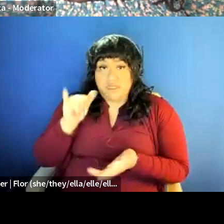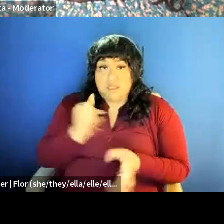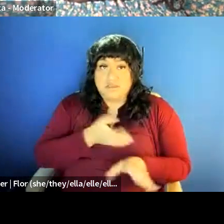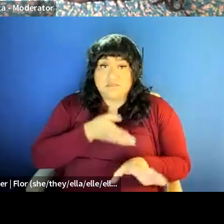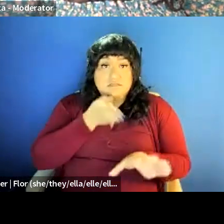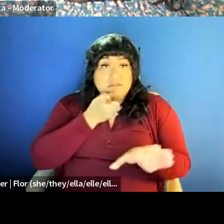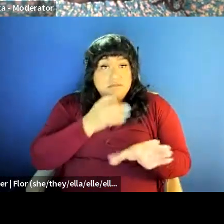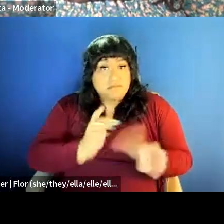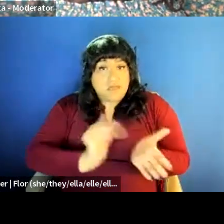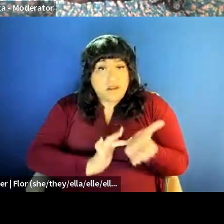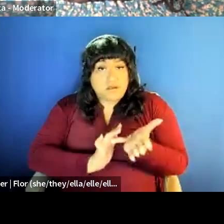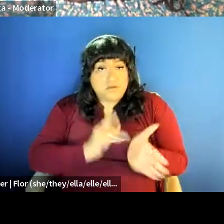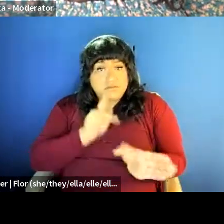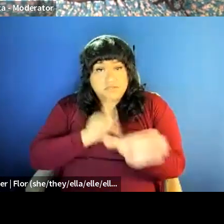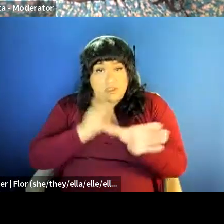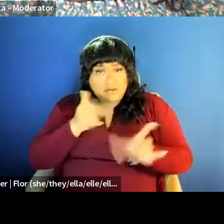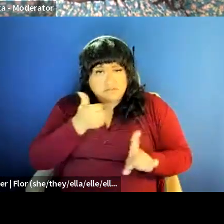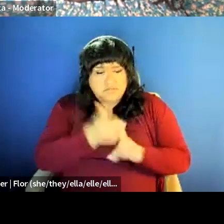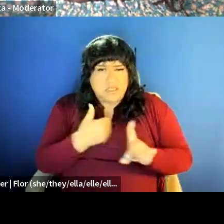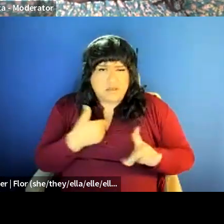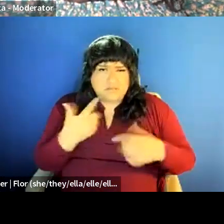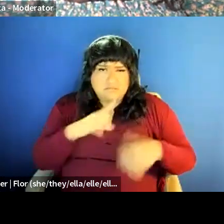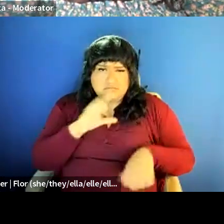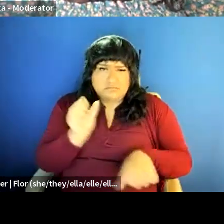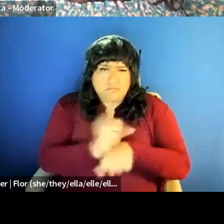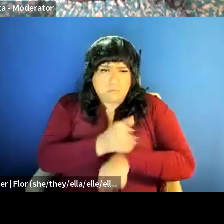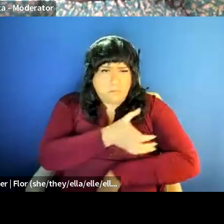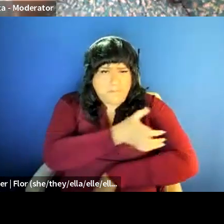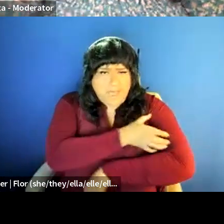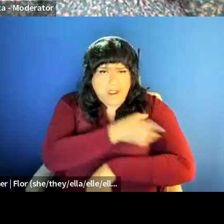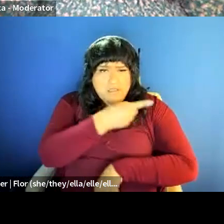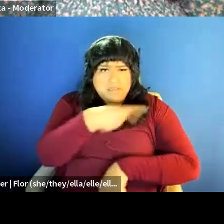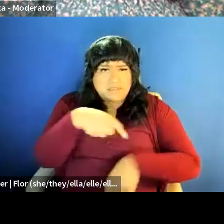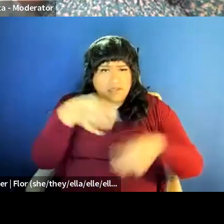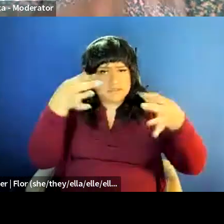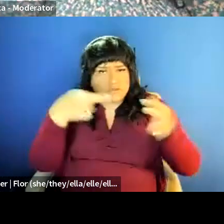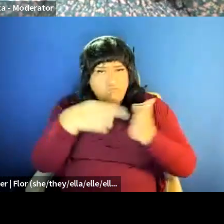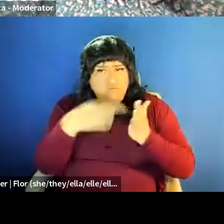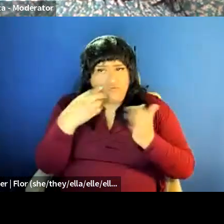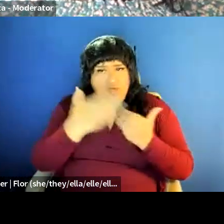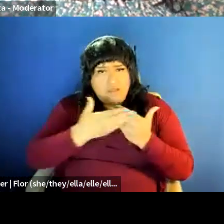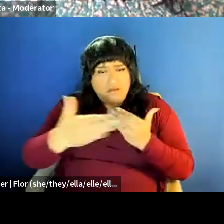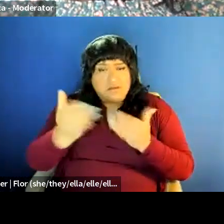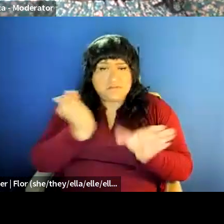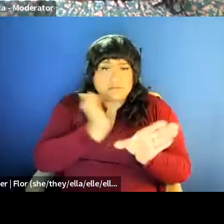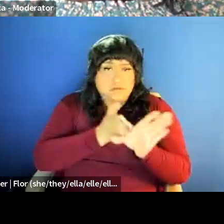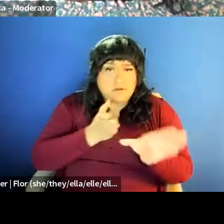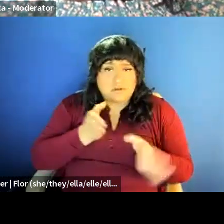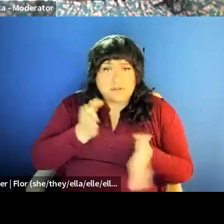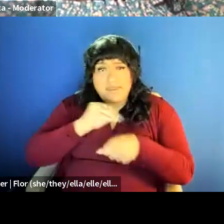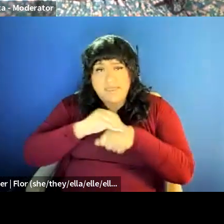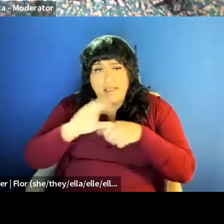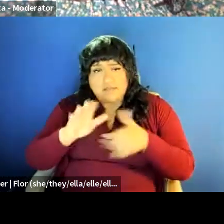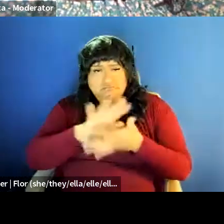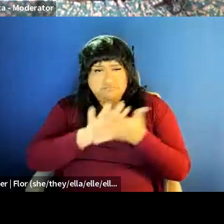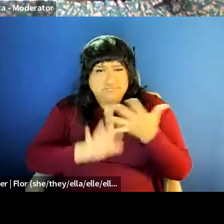Medical psychiatrists have the absolute power under mental health laws. They dictate the rules to everyone else, psychologists, counselors. So that needs